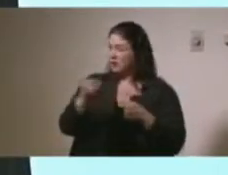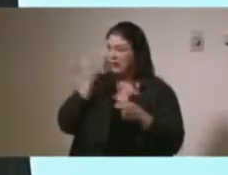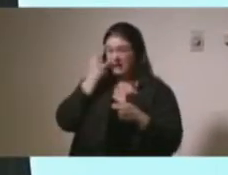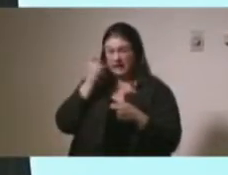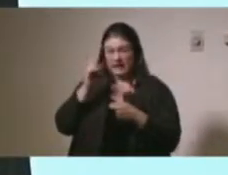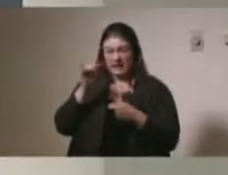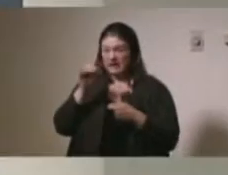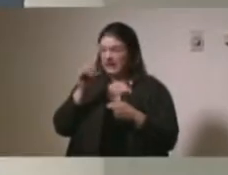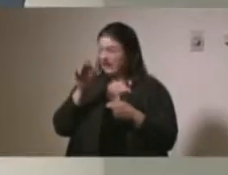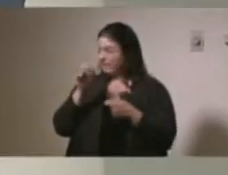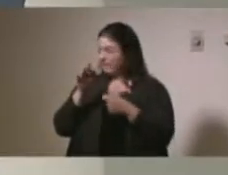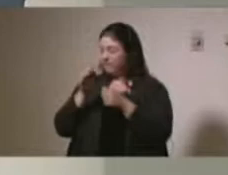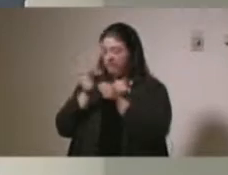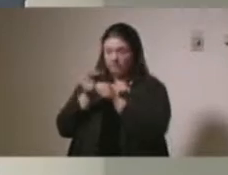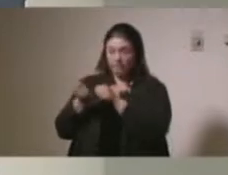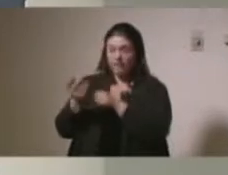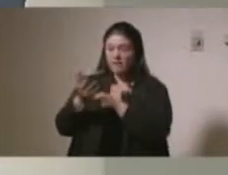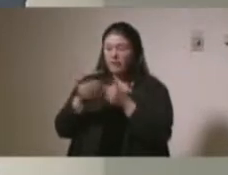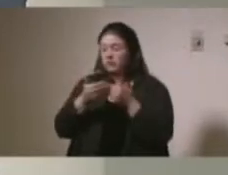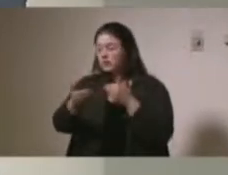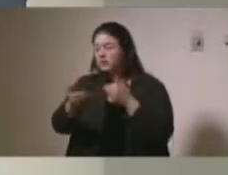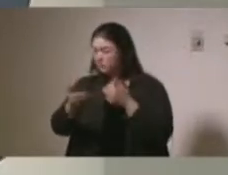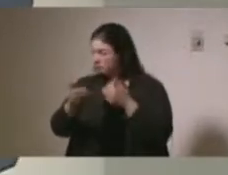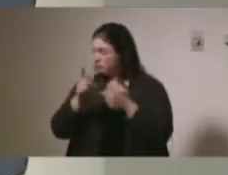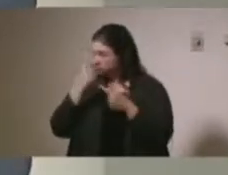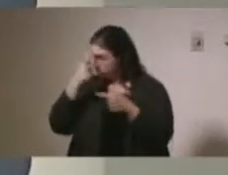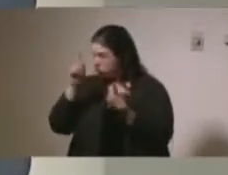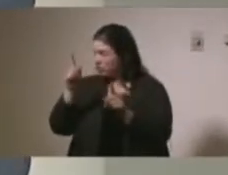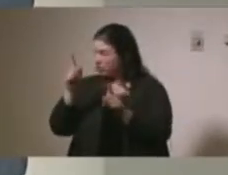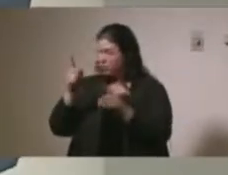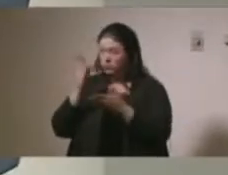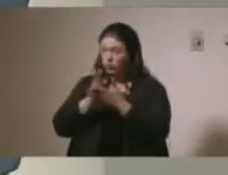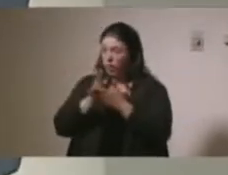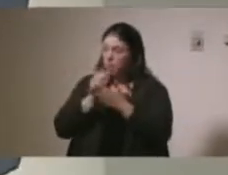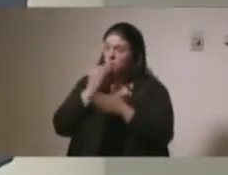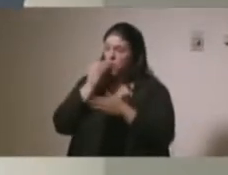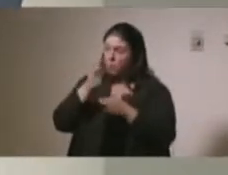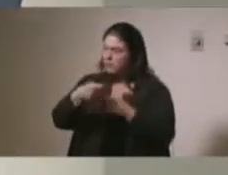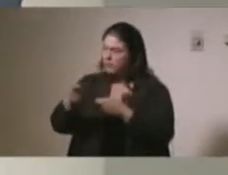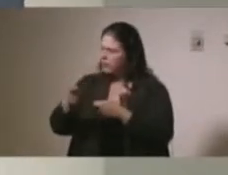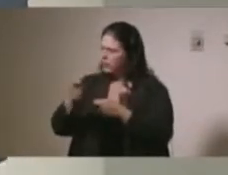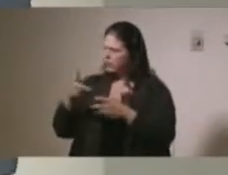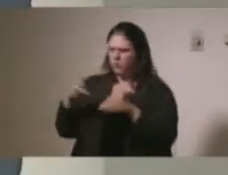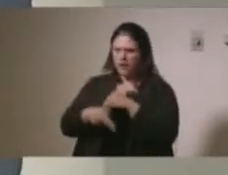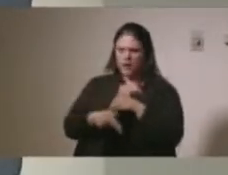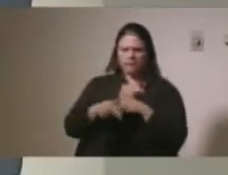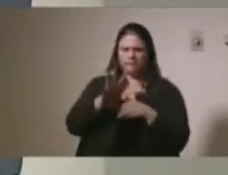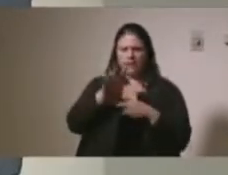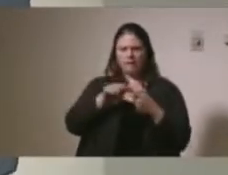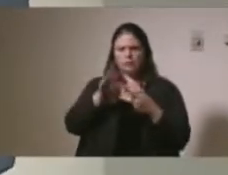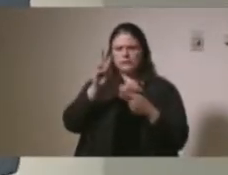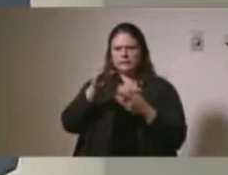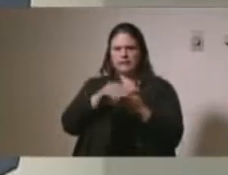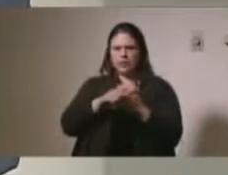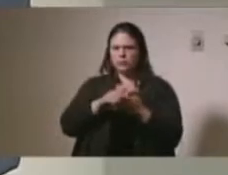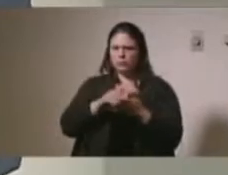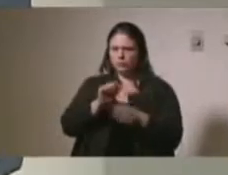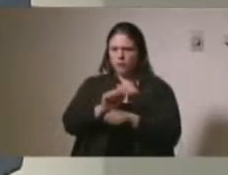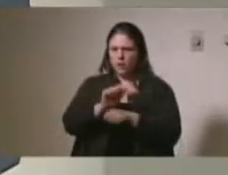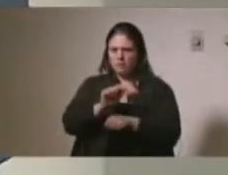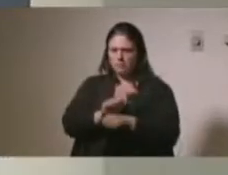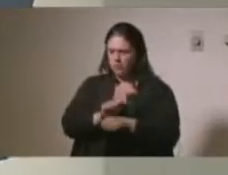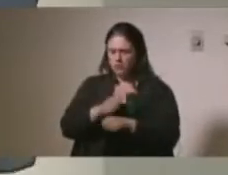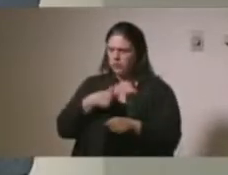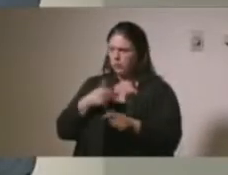will cut 5,000 to 6,000 jobs. So we're working with municipalities throughout Canada to try